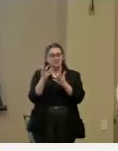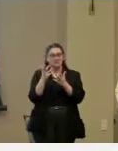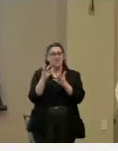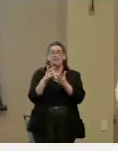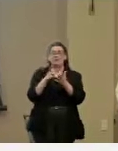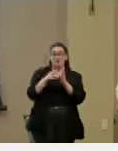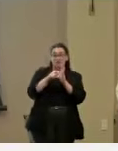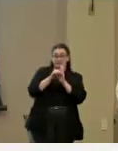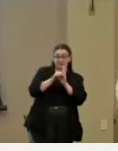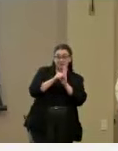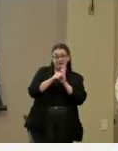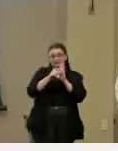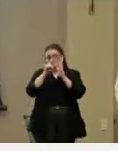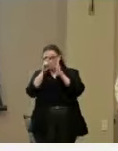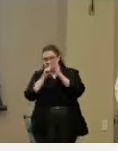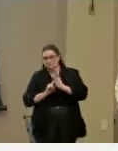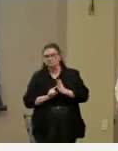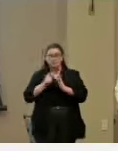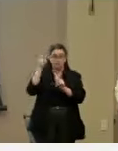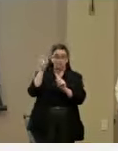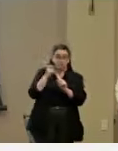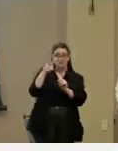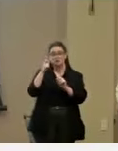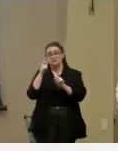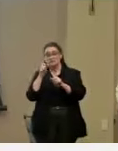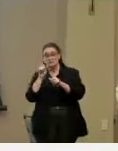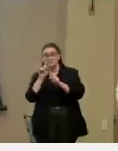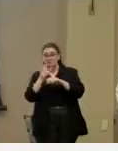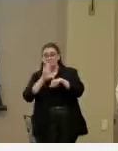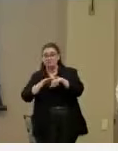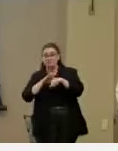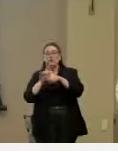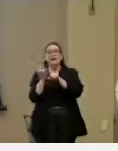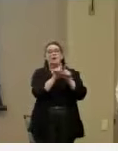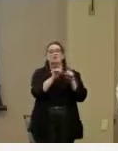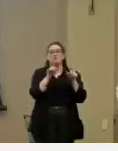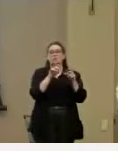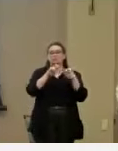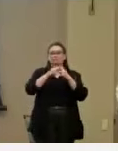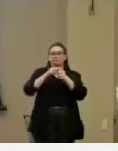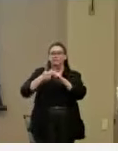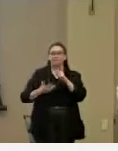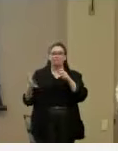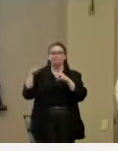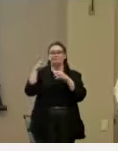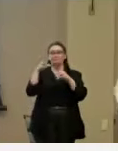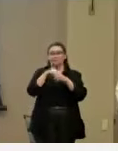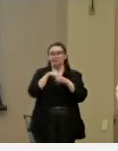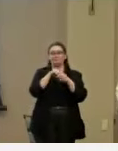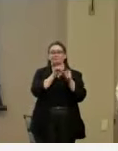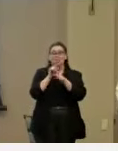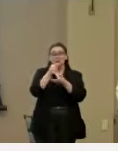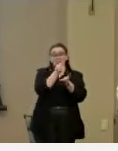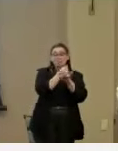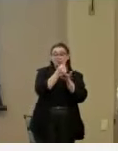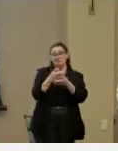the signs, recognize the triggers, the symptoms, and its complications, and understand its treatment and